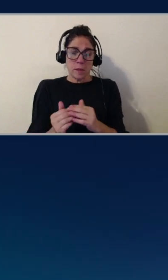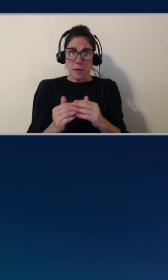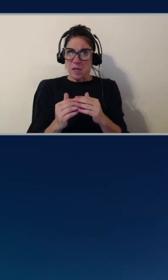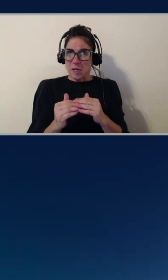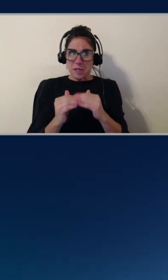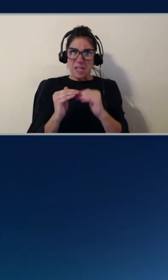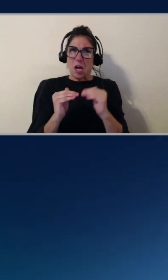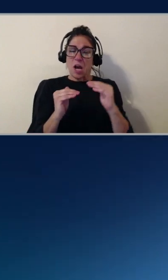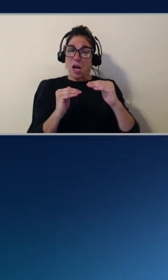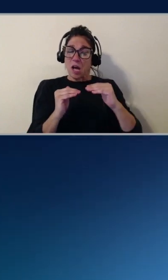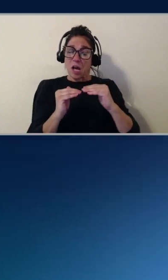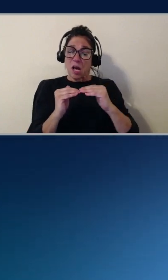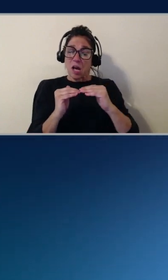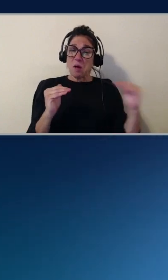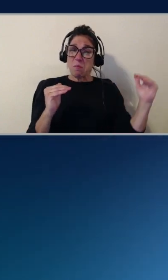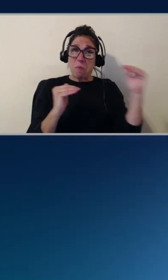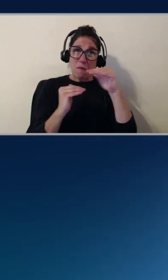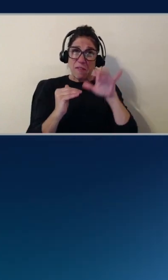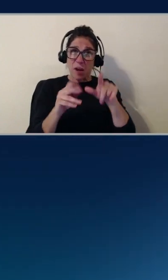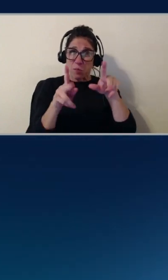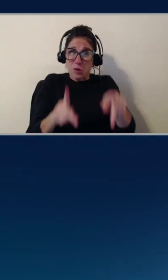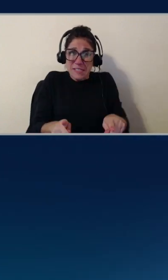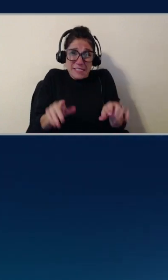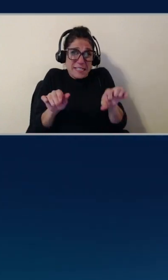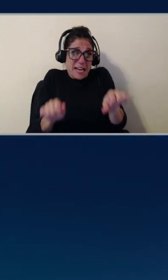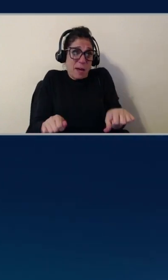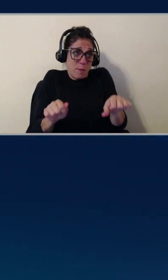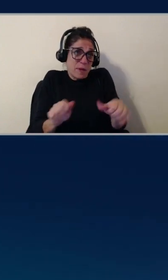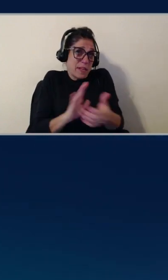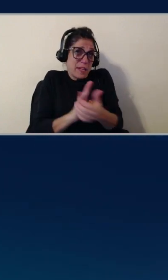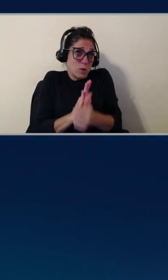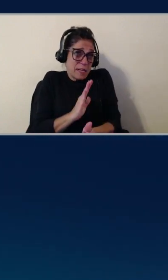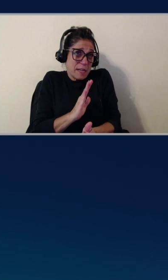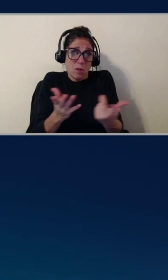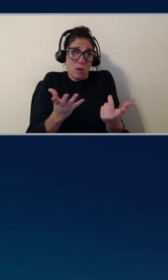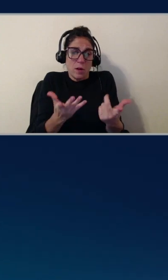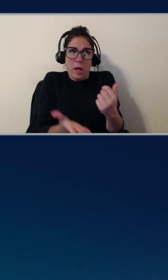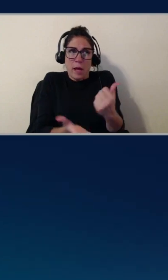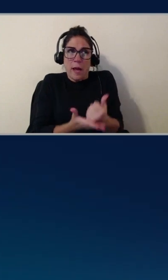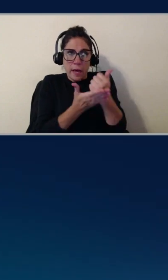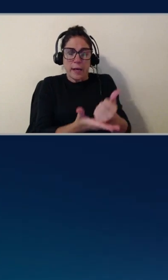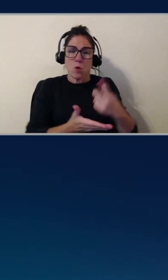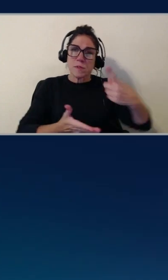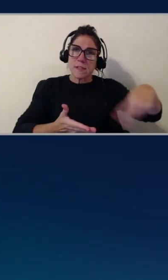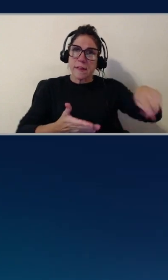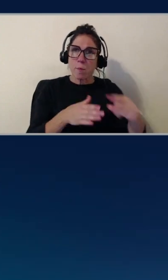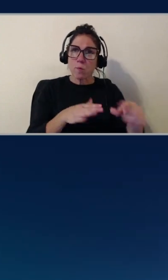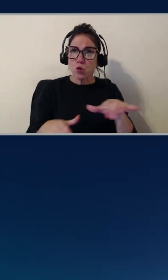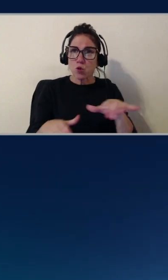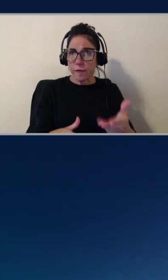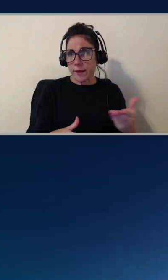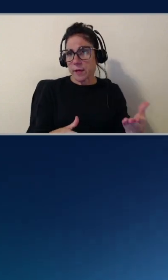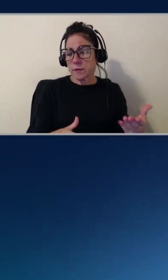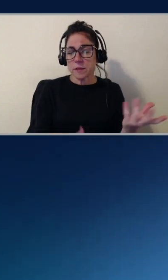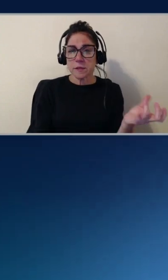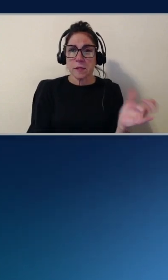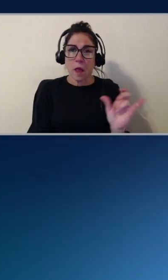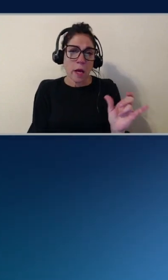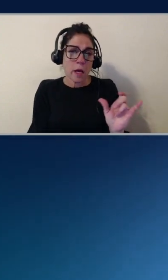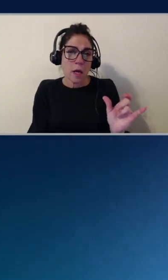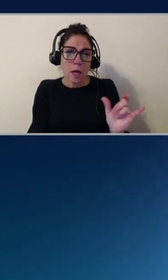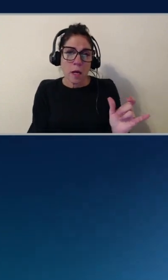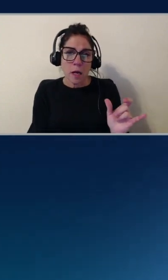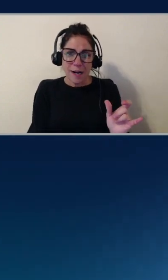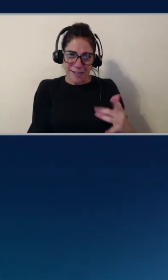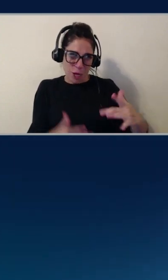But having found something, right, that helps them do stuff is like, you know, that gets me